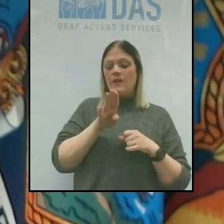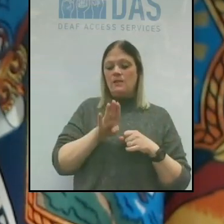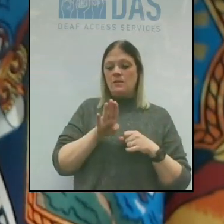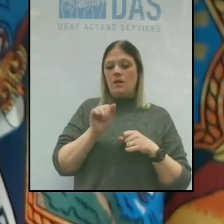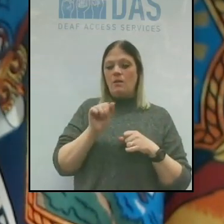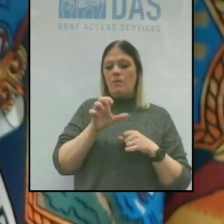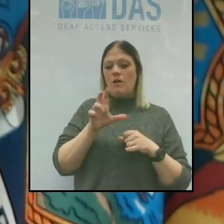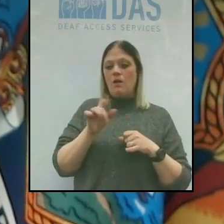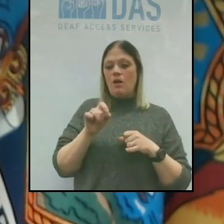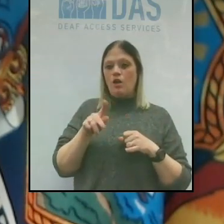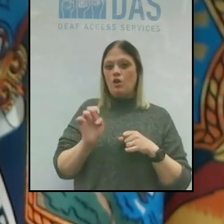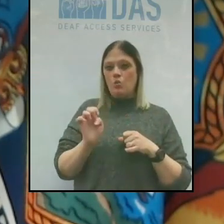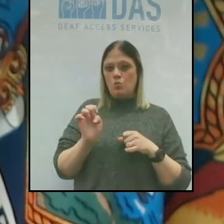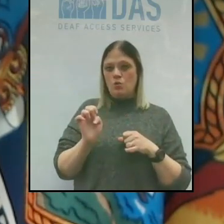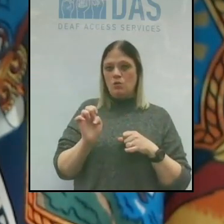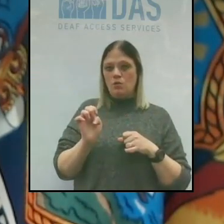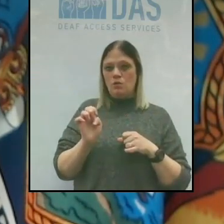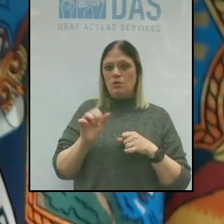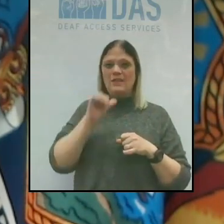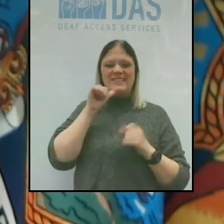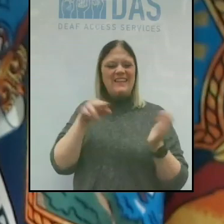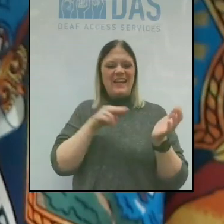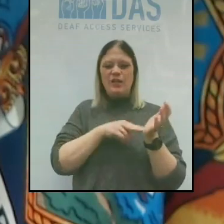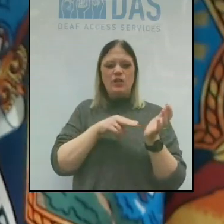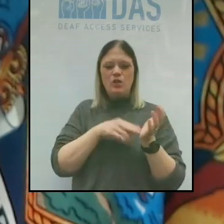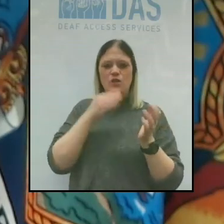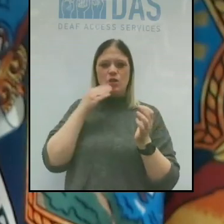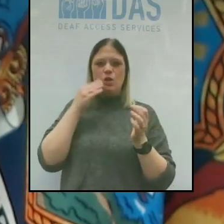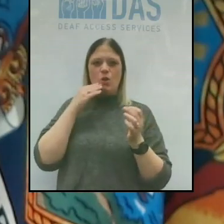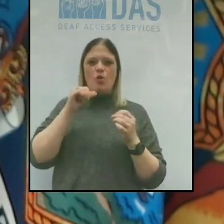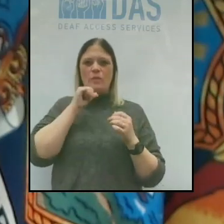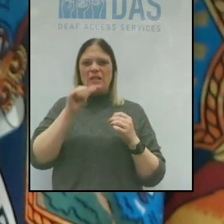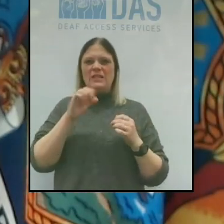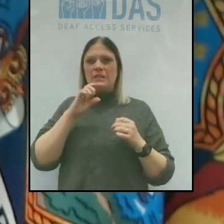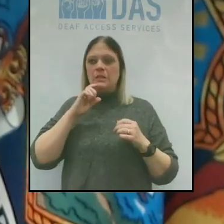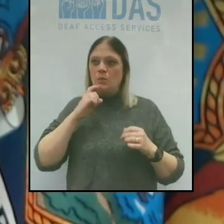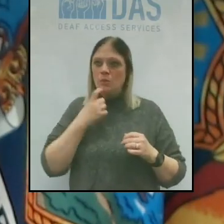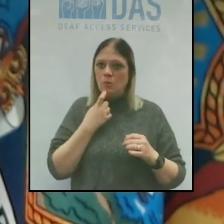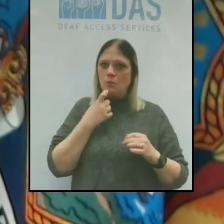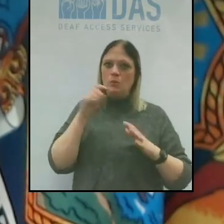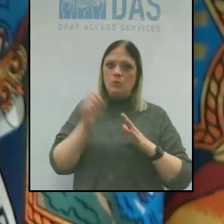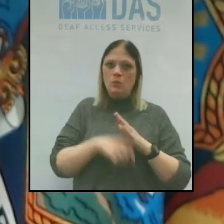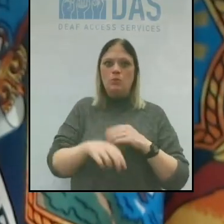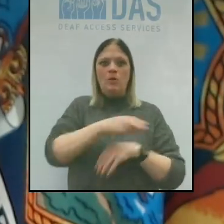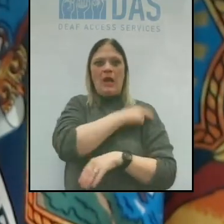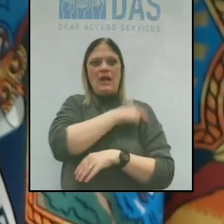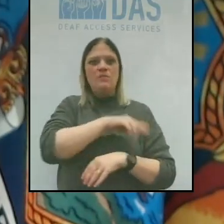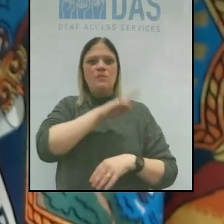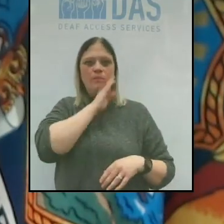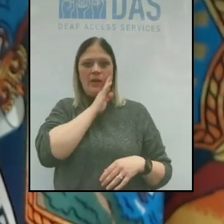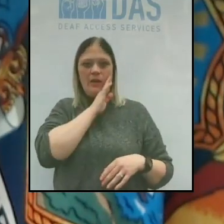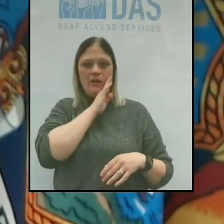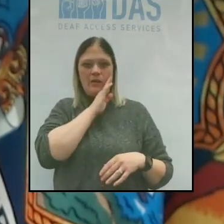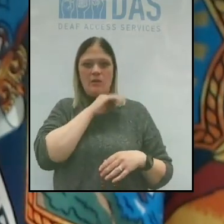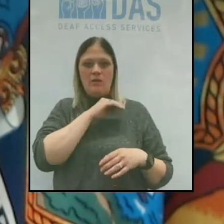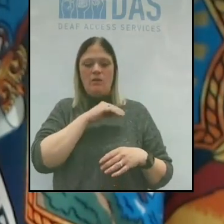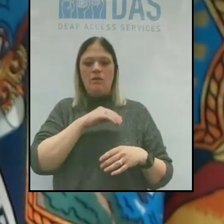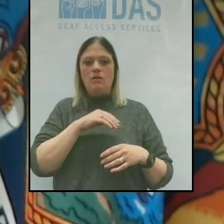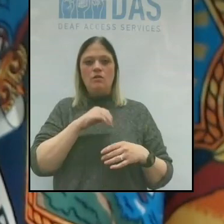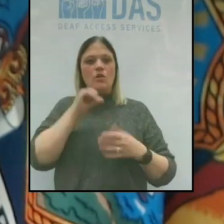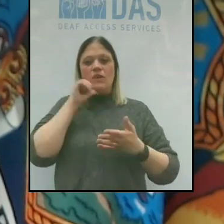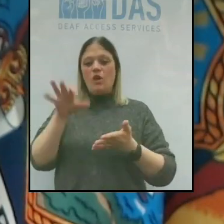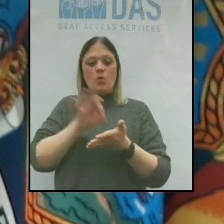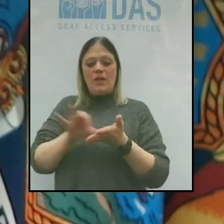facilities. So they're not nursing homes and they're not acute care hospital beds. so they wouldn't be counted in the